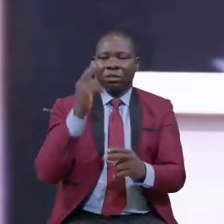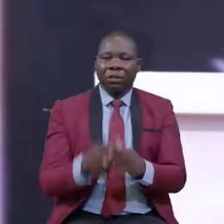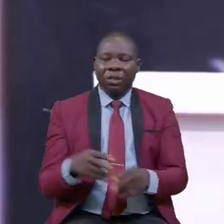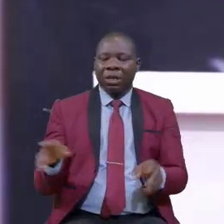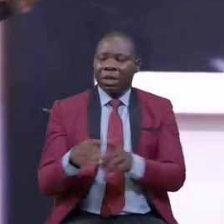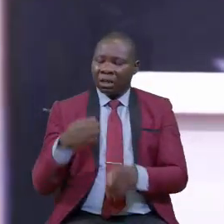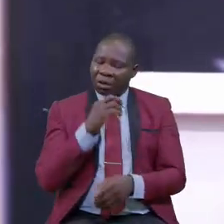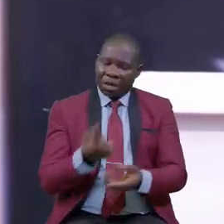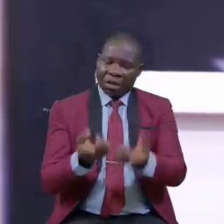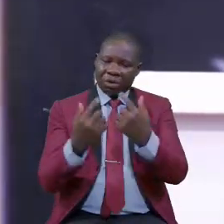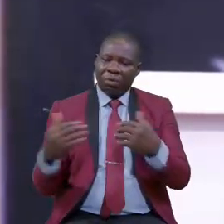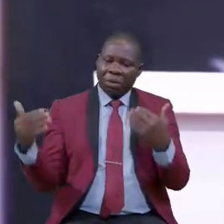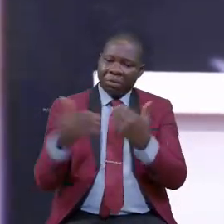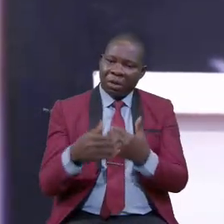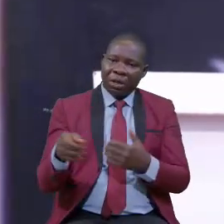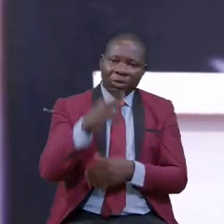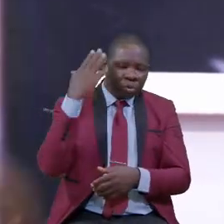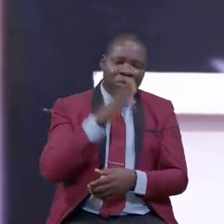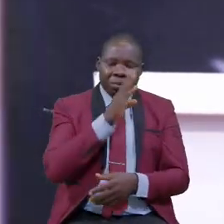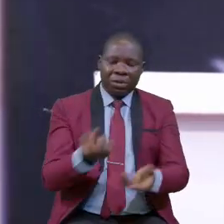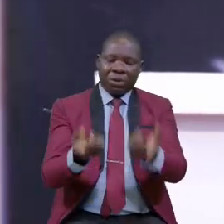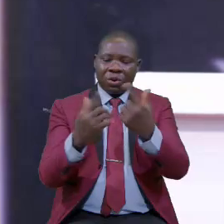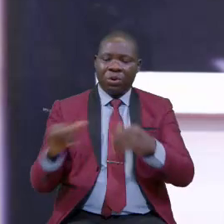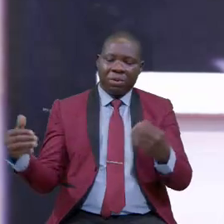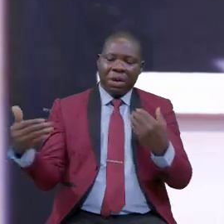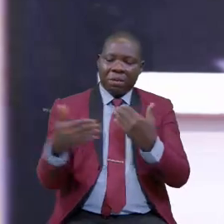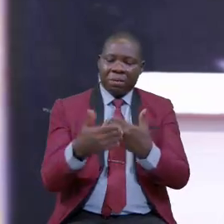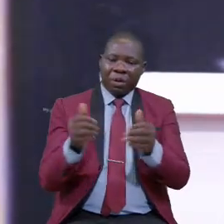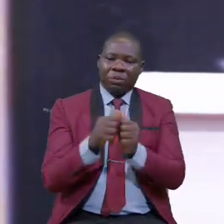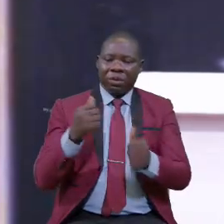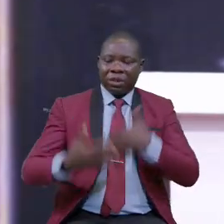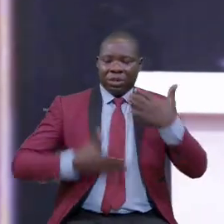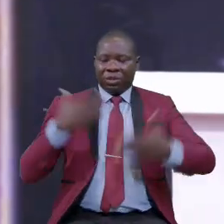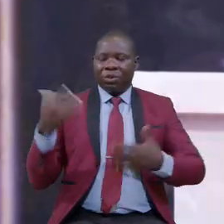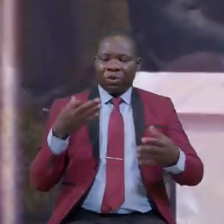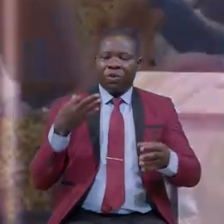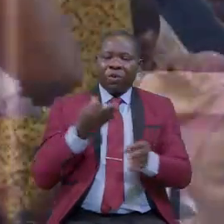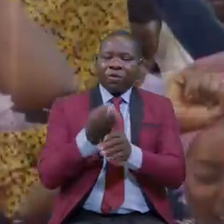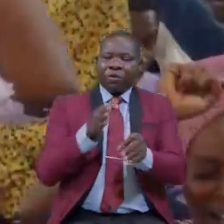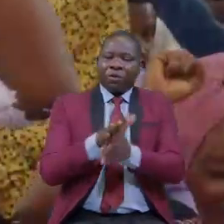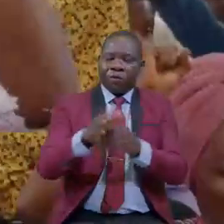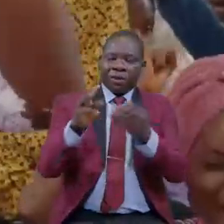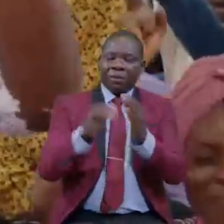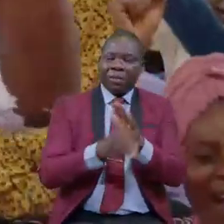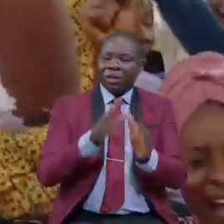back of the joy of fulfillment and fruitfulness in Jesus